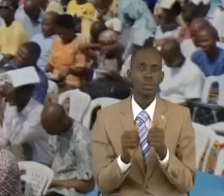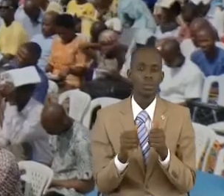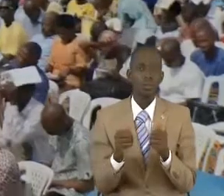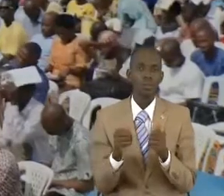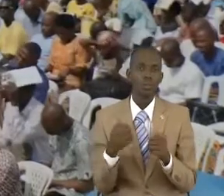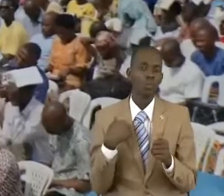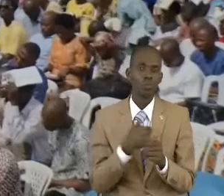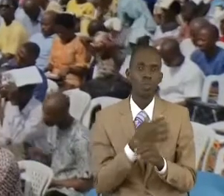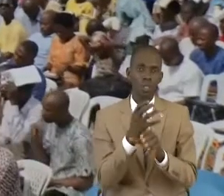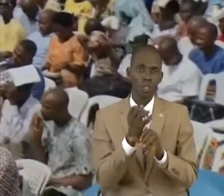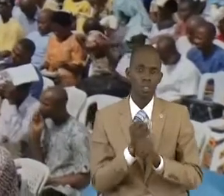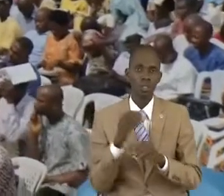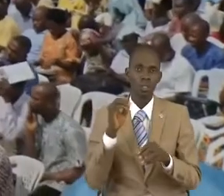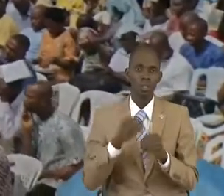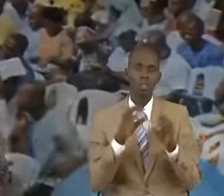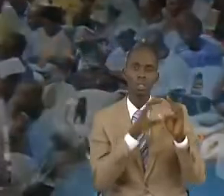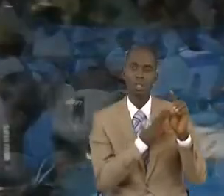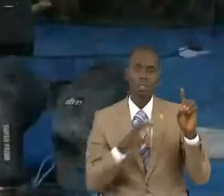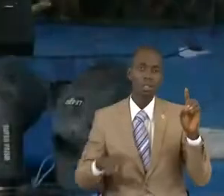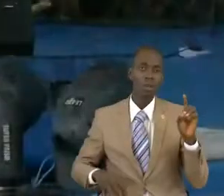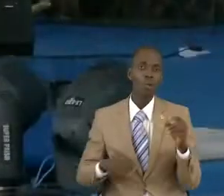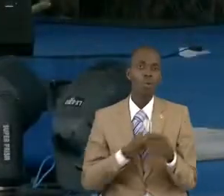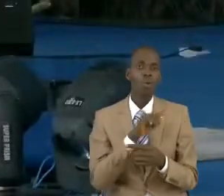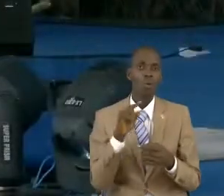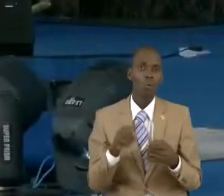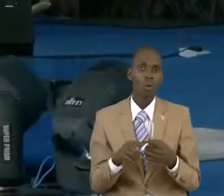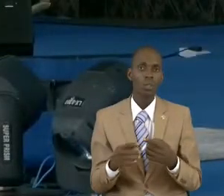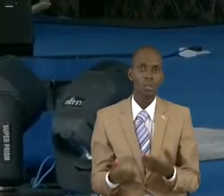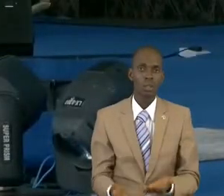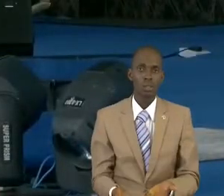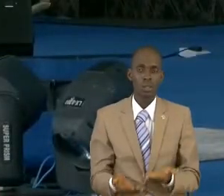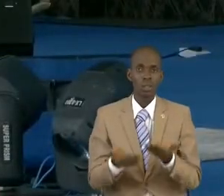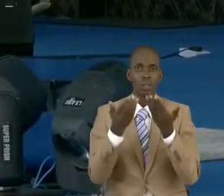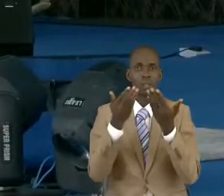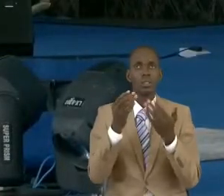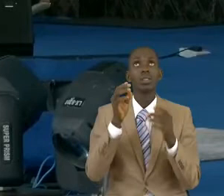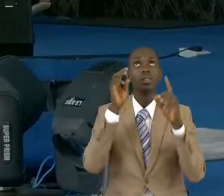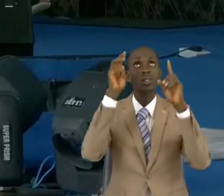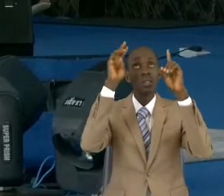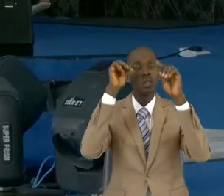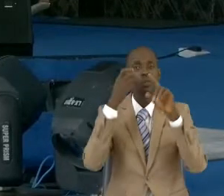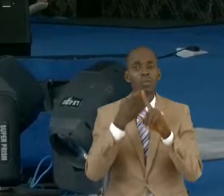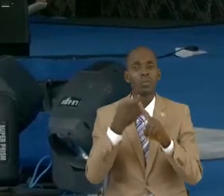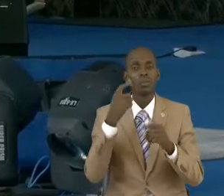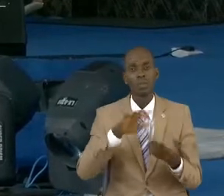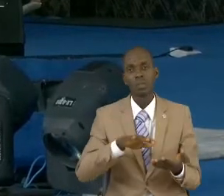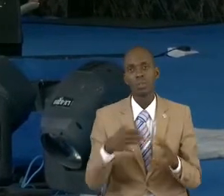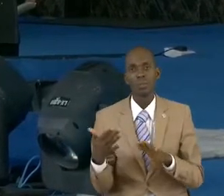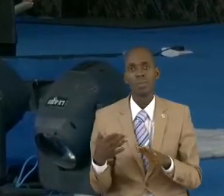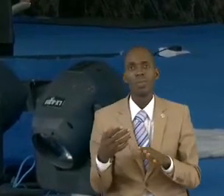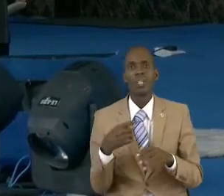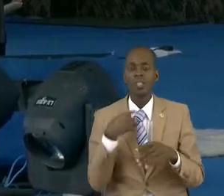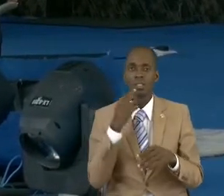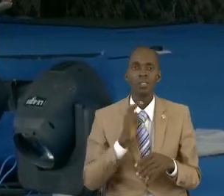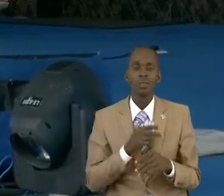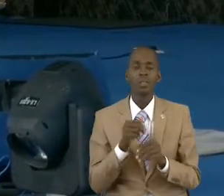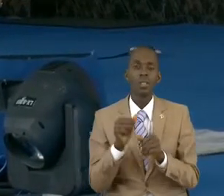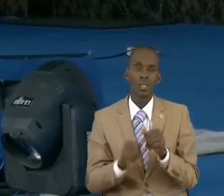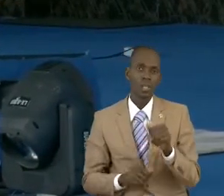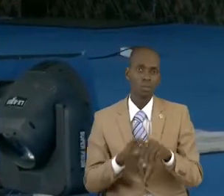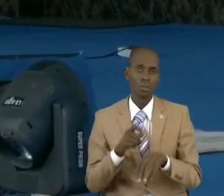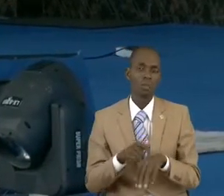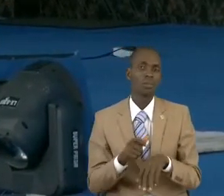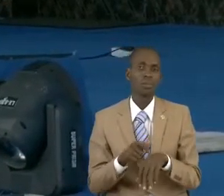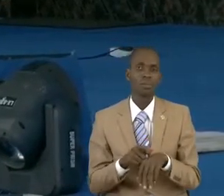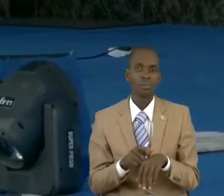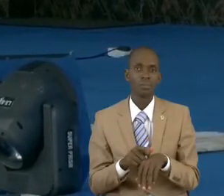when he raised him from the dead. The scripture telling us every time in